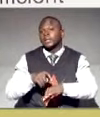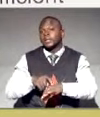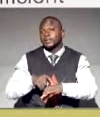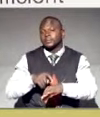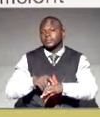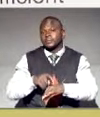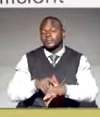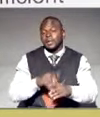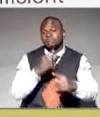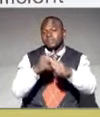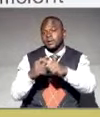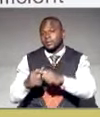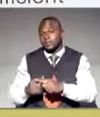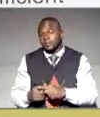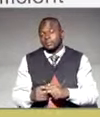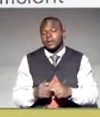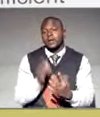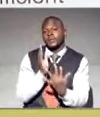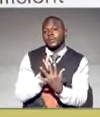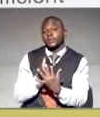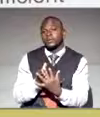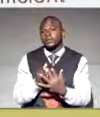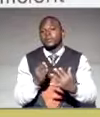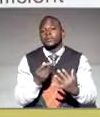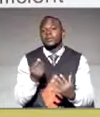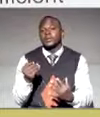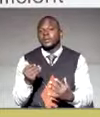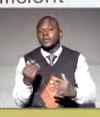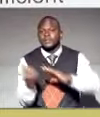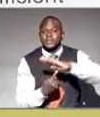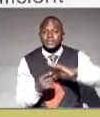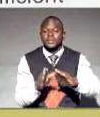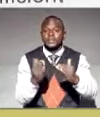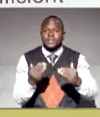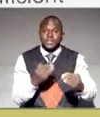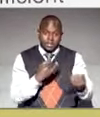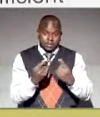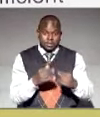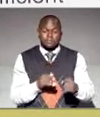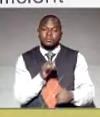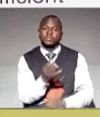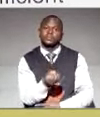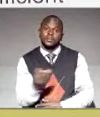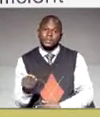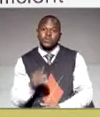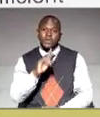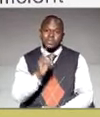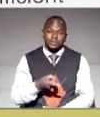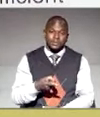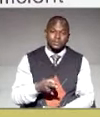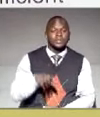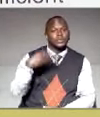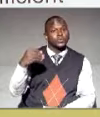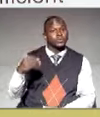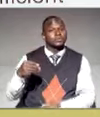when you are computing the middle income status. Because when you talk about middle income status, that figure of